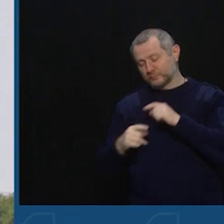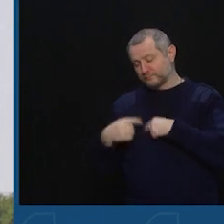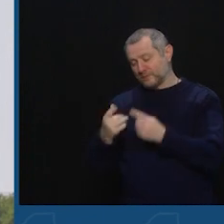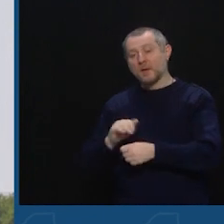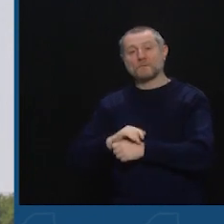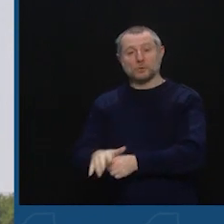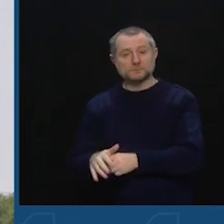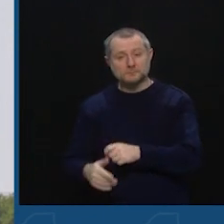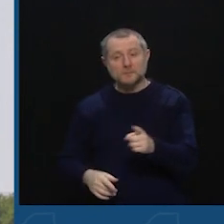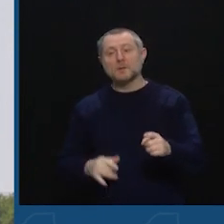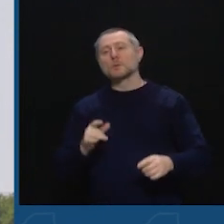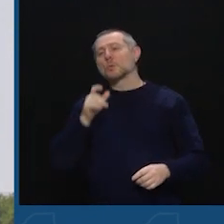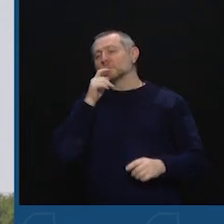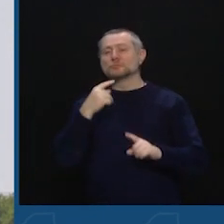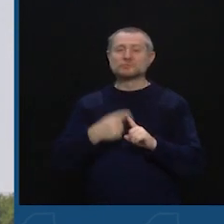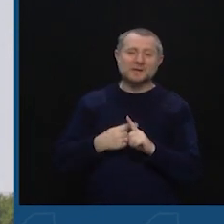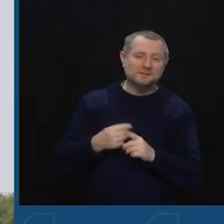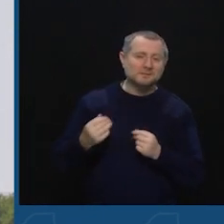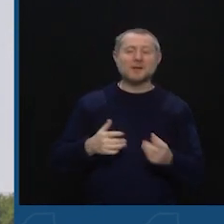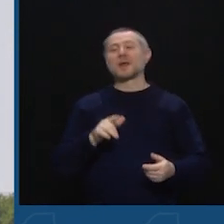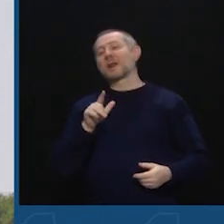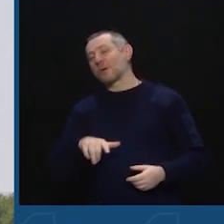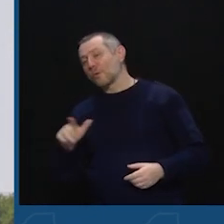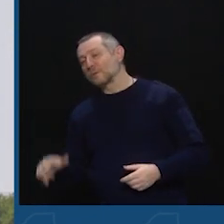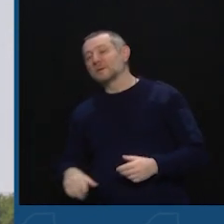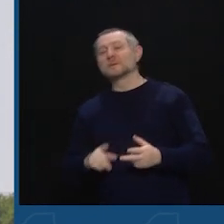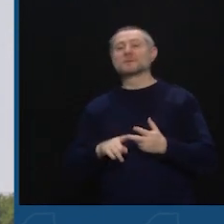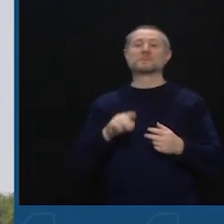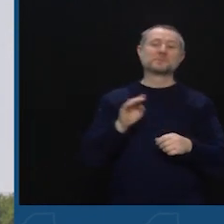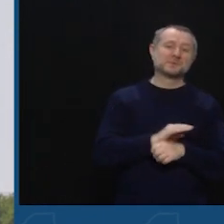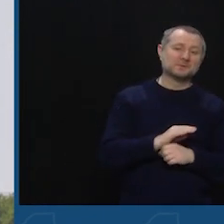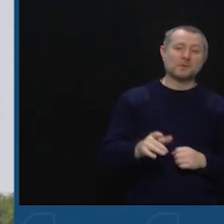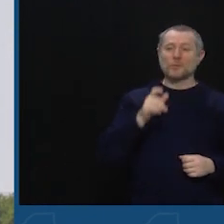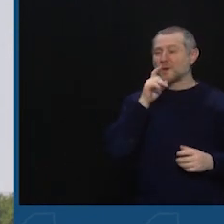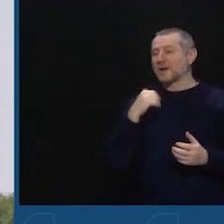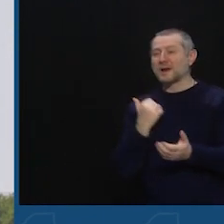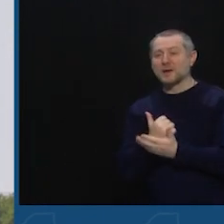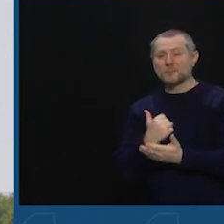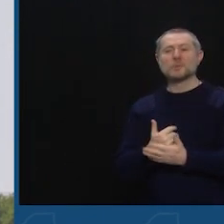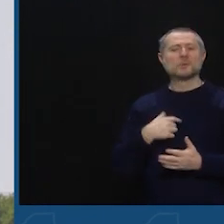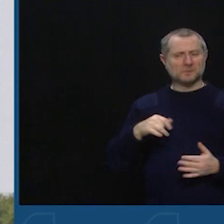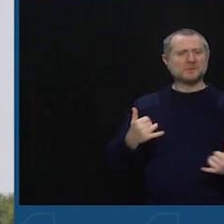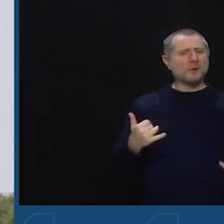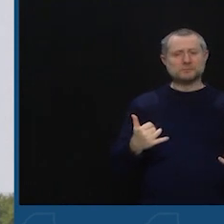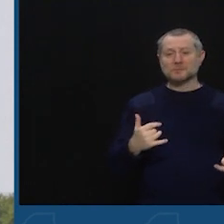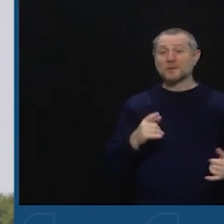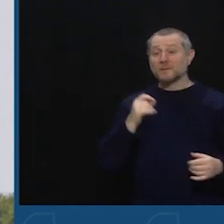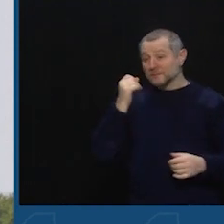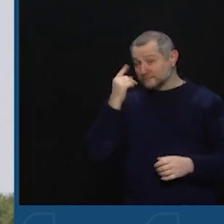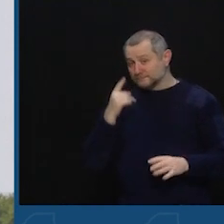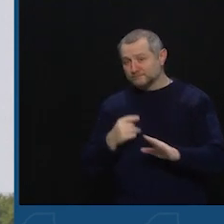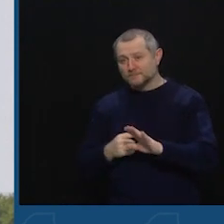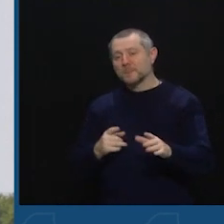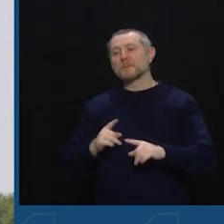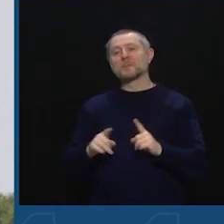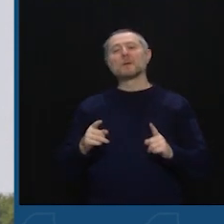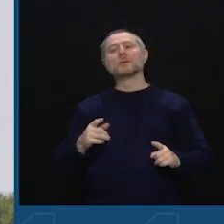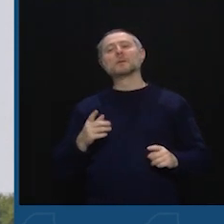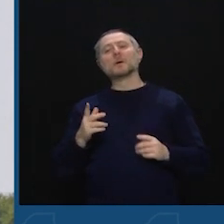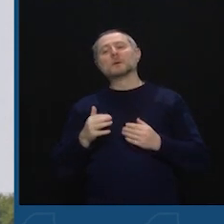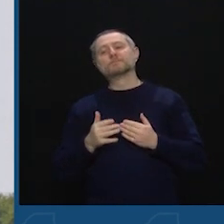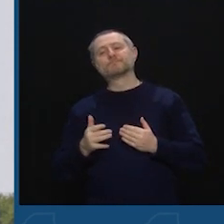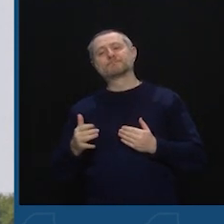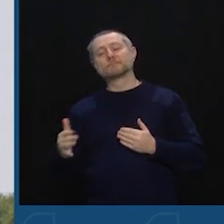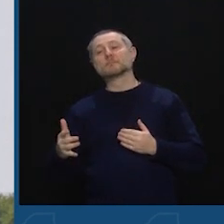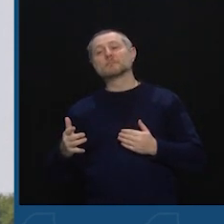individuals, renters, landlords, businesses, people who need help. We're helping them right now. But this time is going to pass. And I cannot